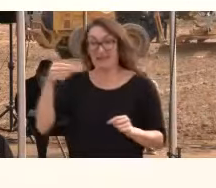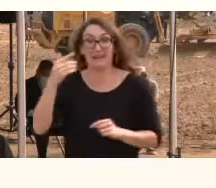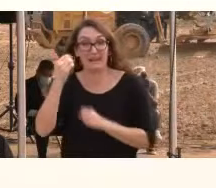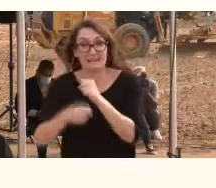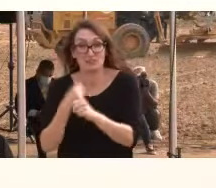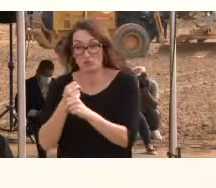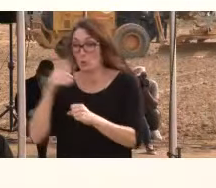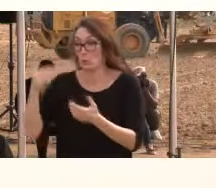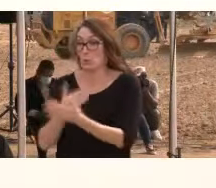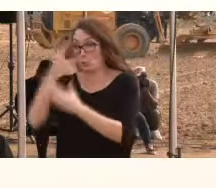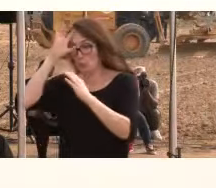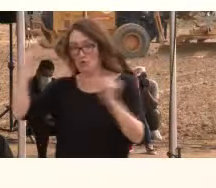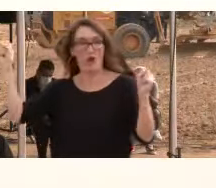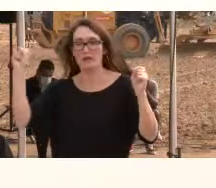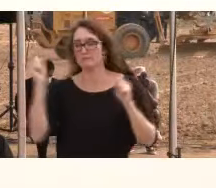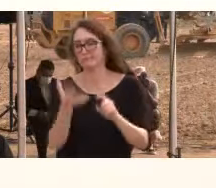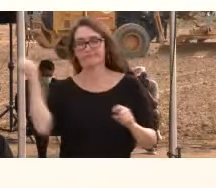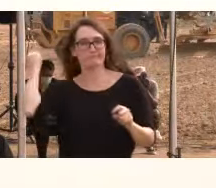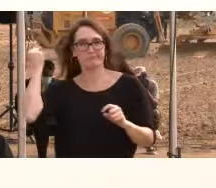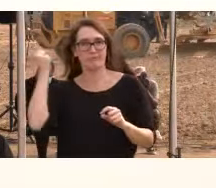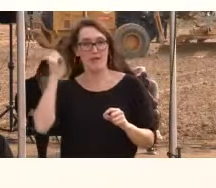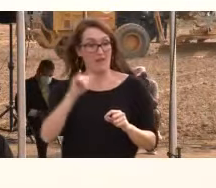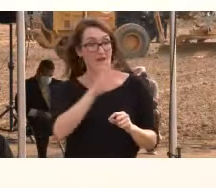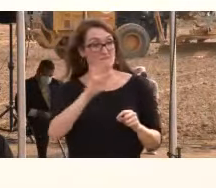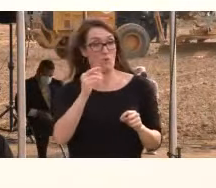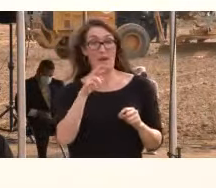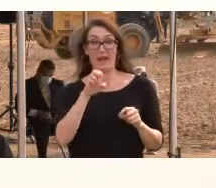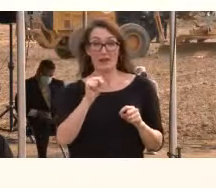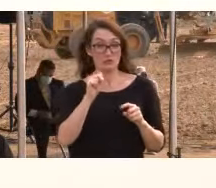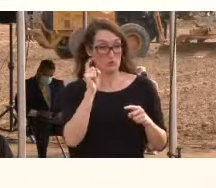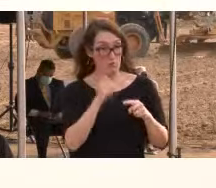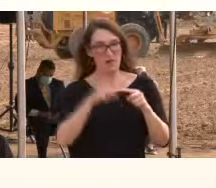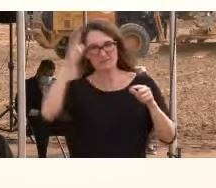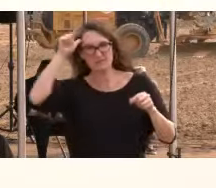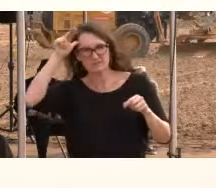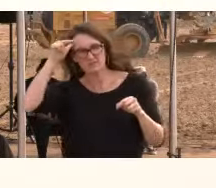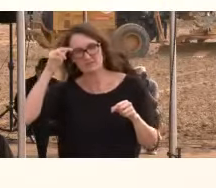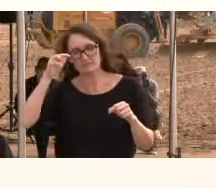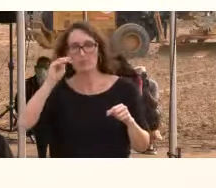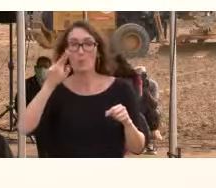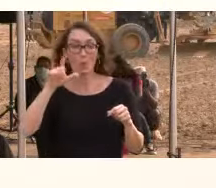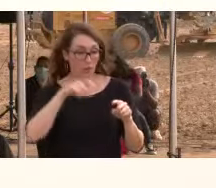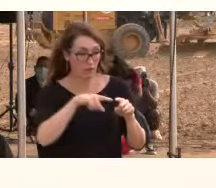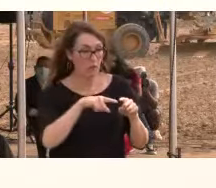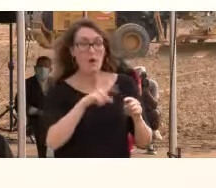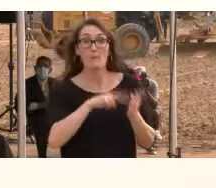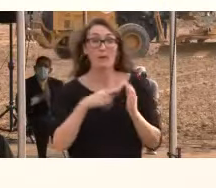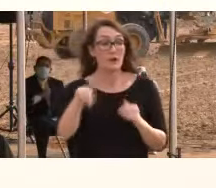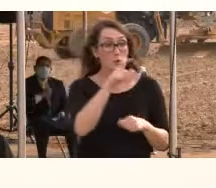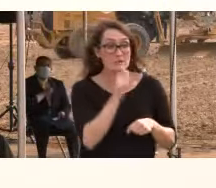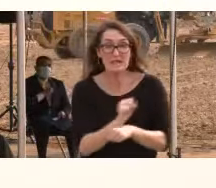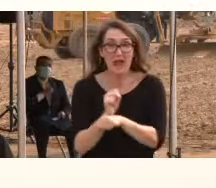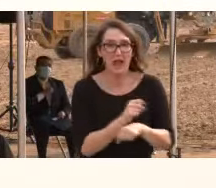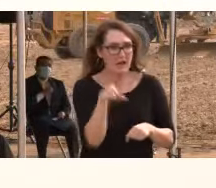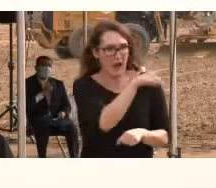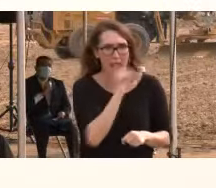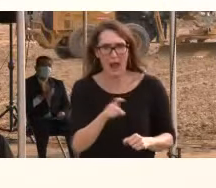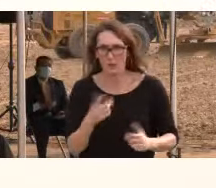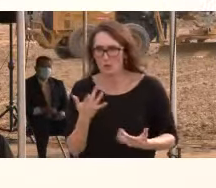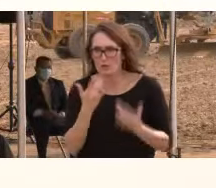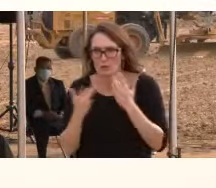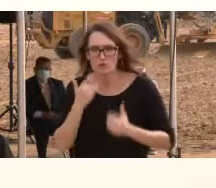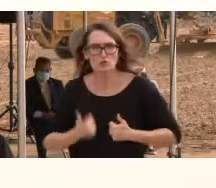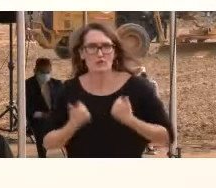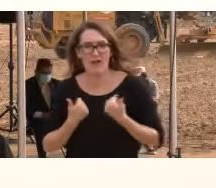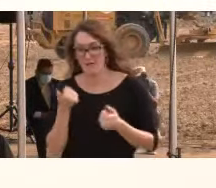with the next president, and they took away that 40 acres and that mule. And those people that were slaves then had to somehow survive.